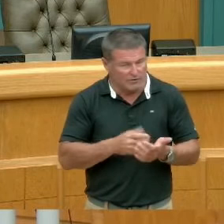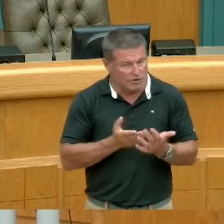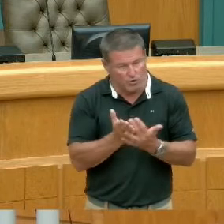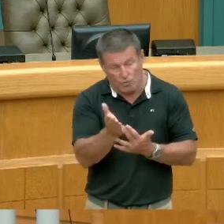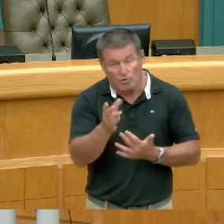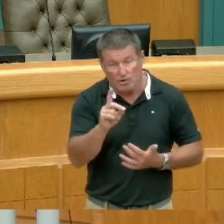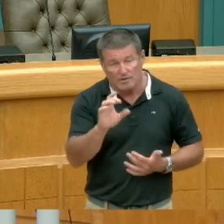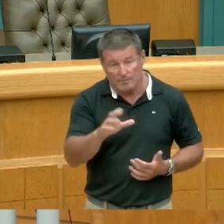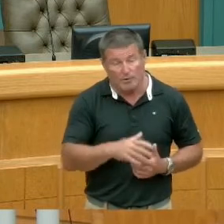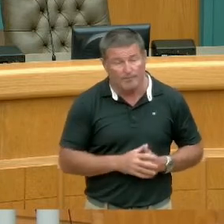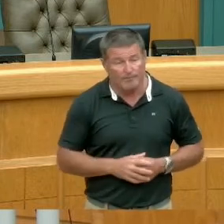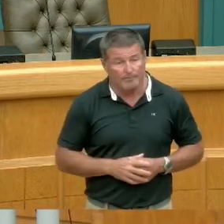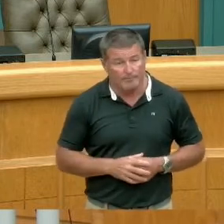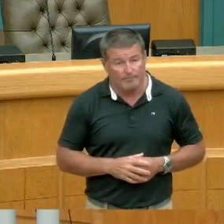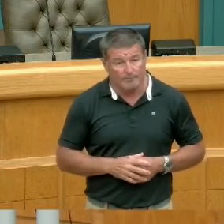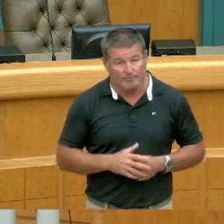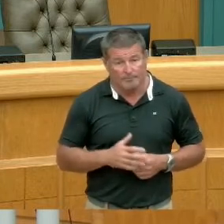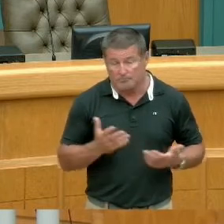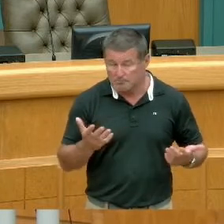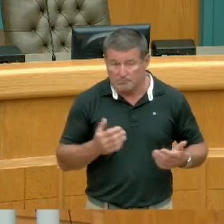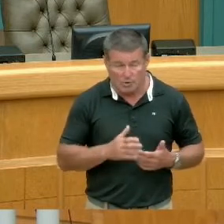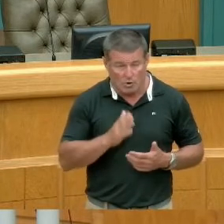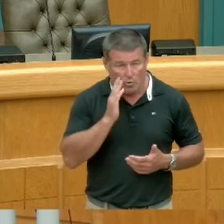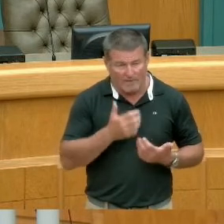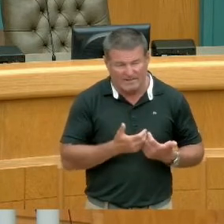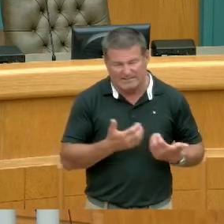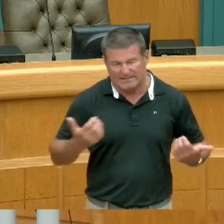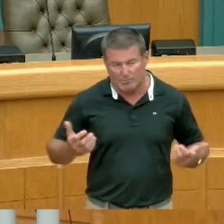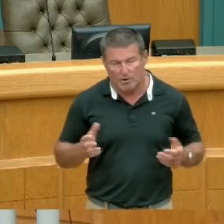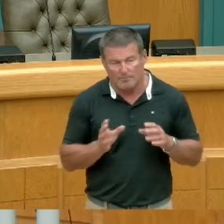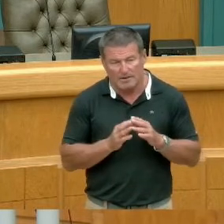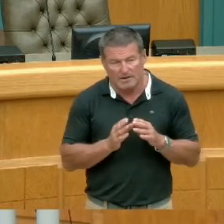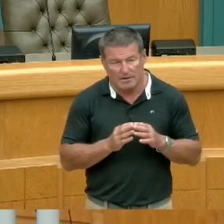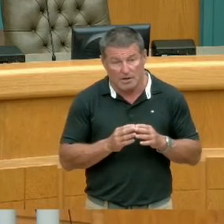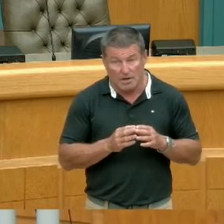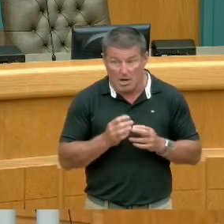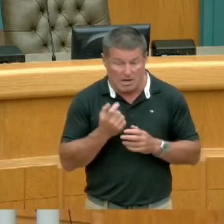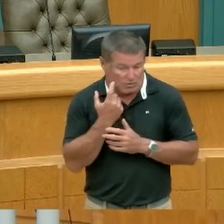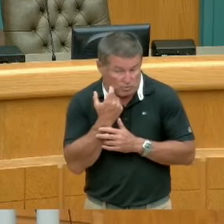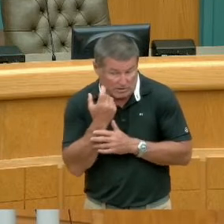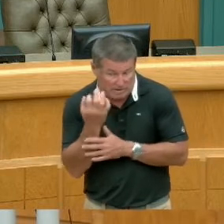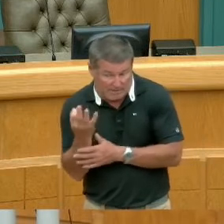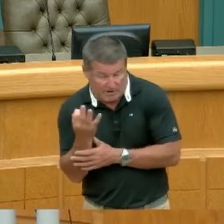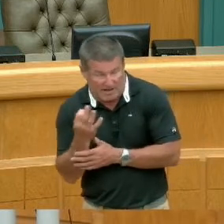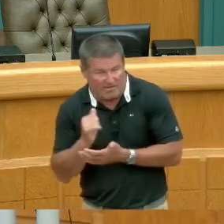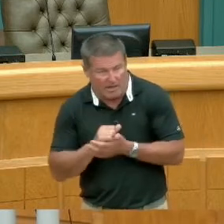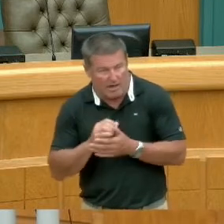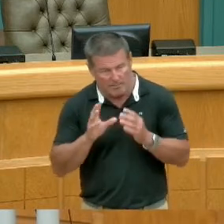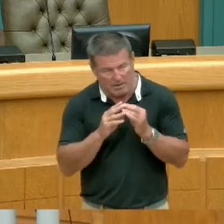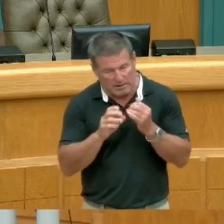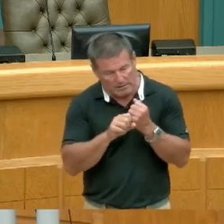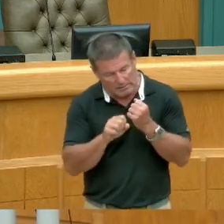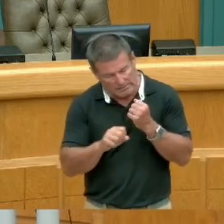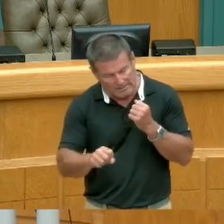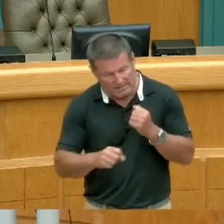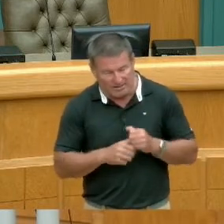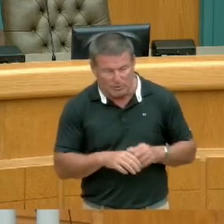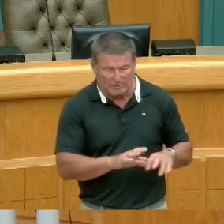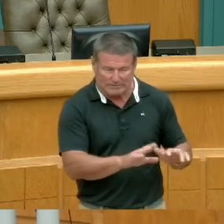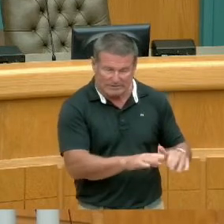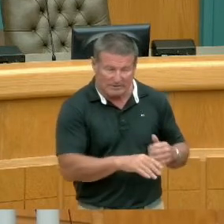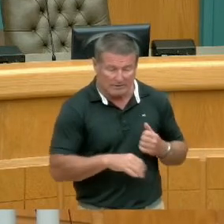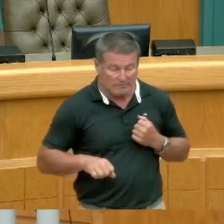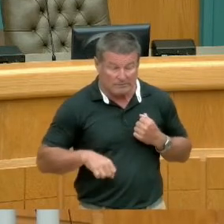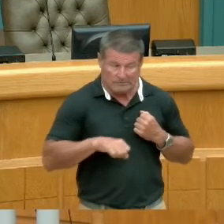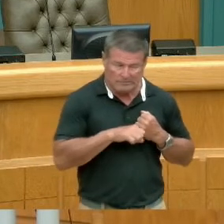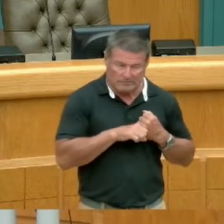upon with us. And so there'll be a separate meeting. The one that we had this past Friday did go a little bit long, so we're working with them to try to condense it a little